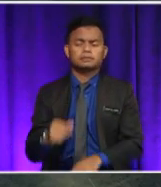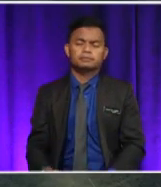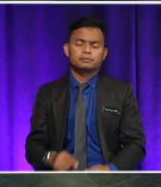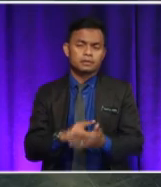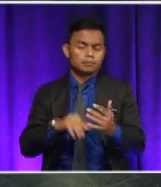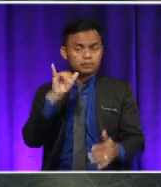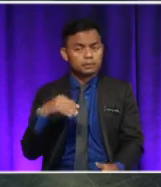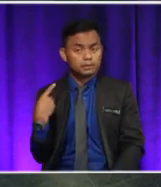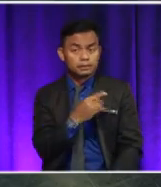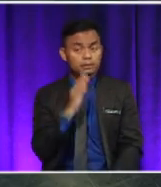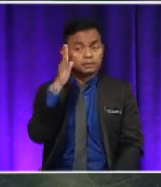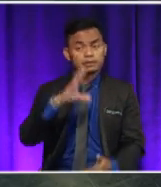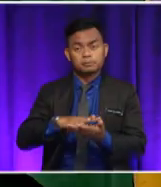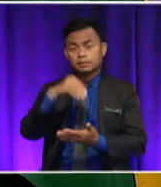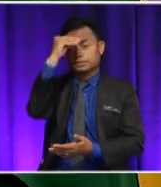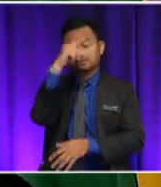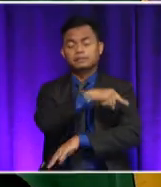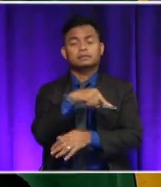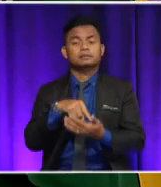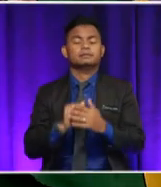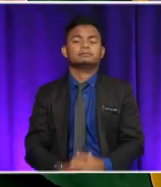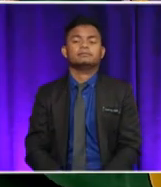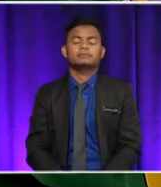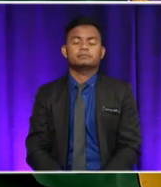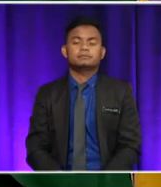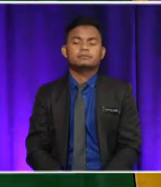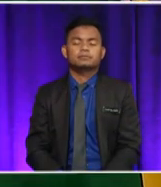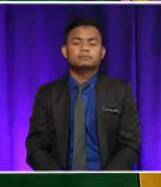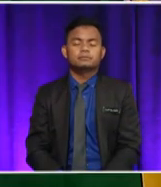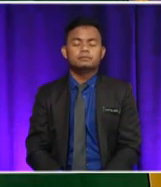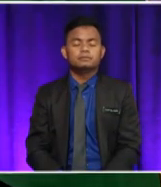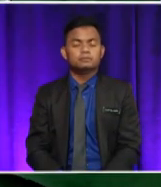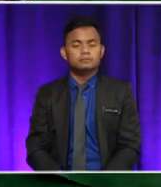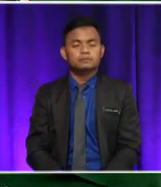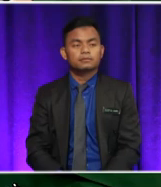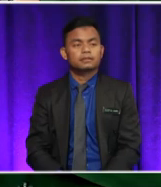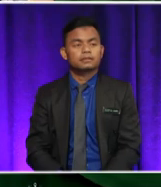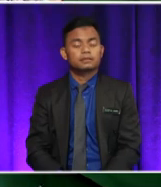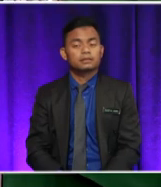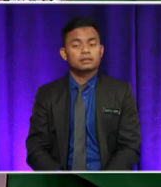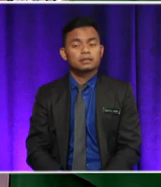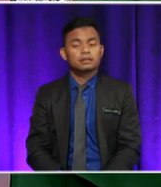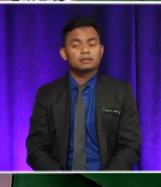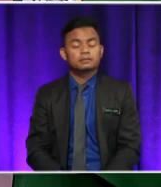going to learn together today? Okay, talking about jungles, here's our topic for today.